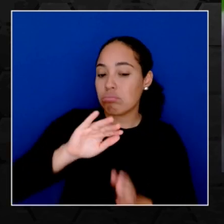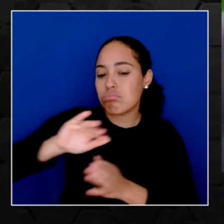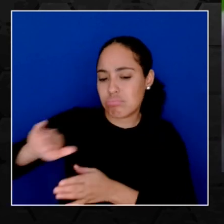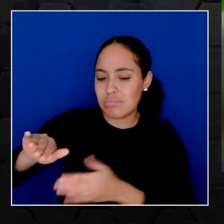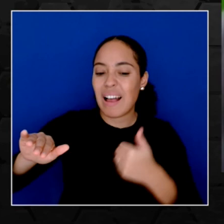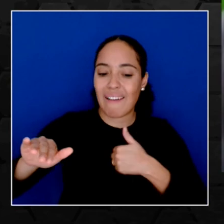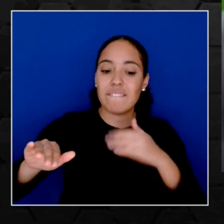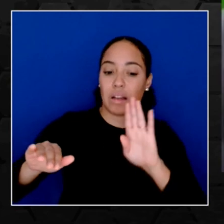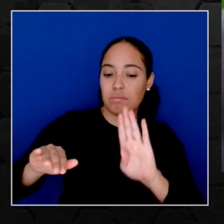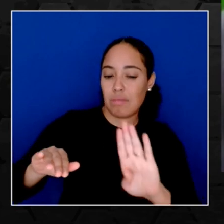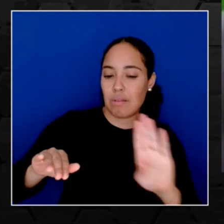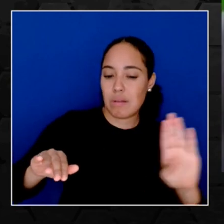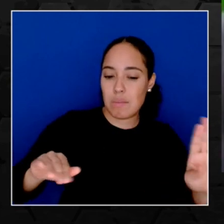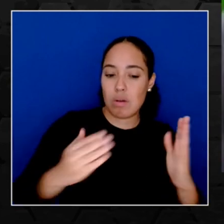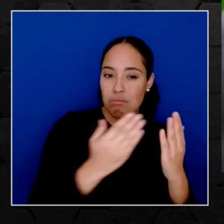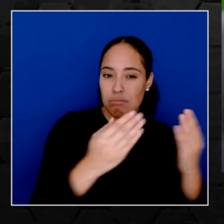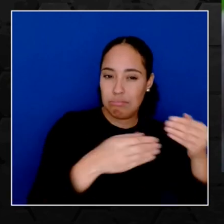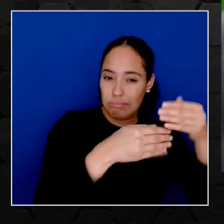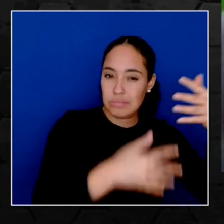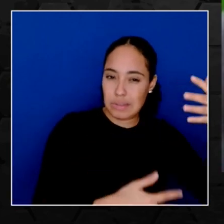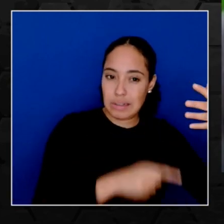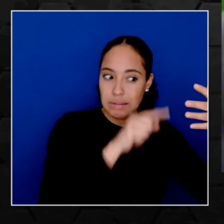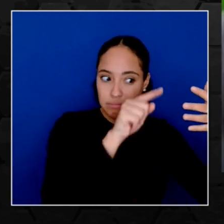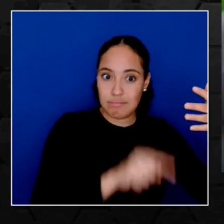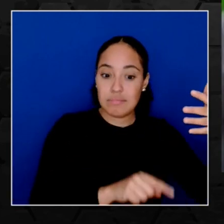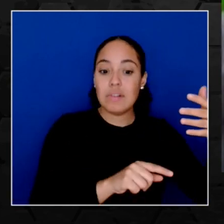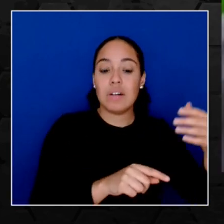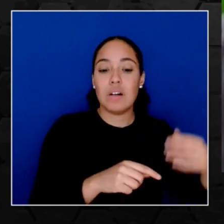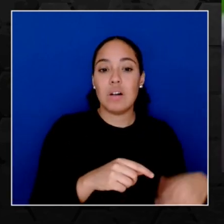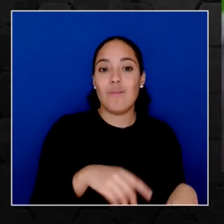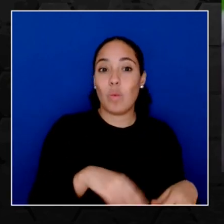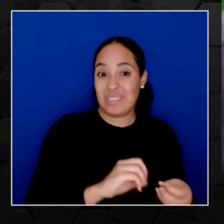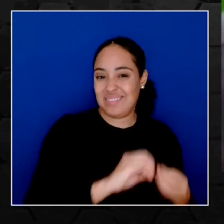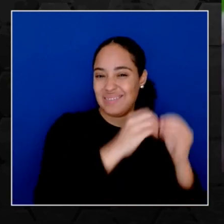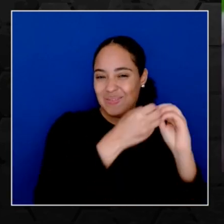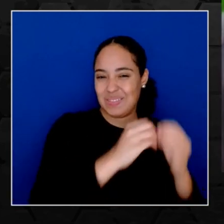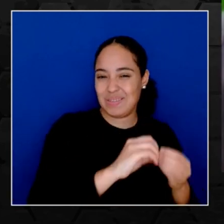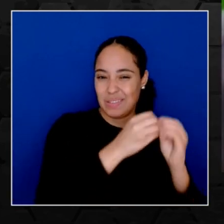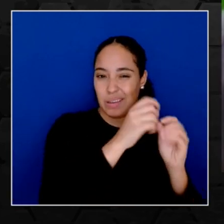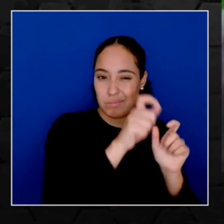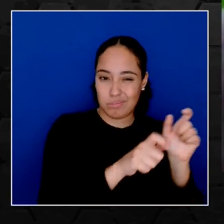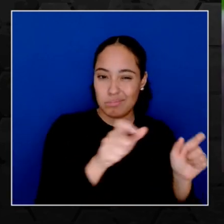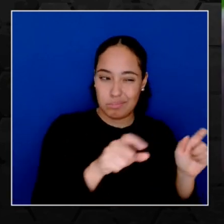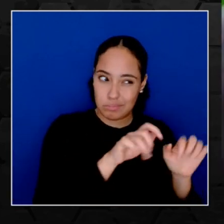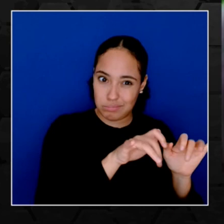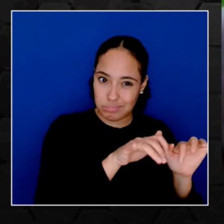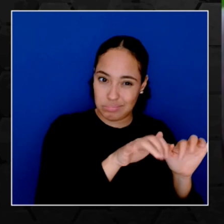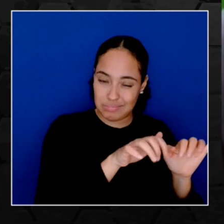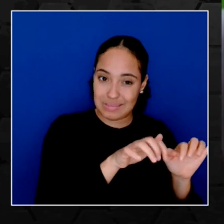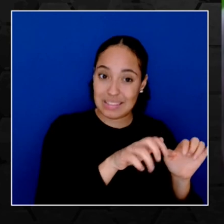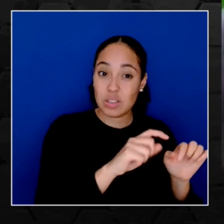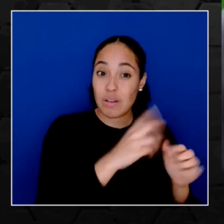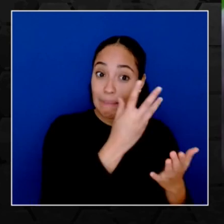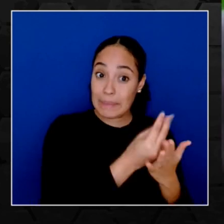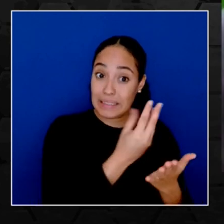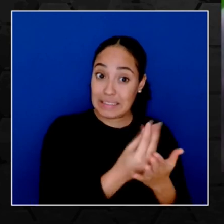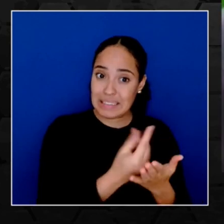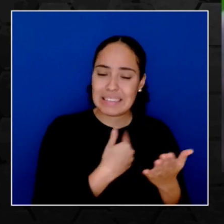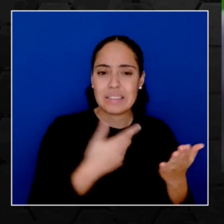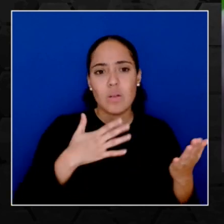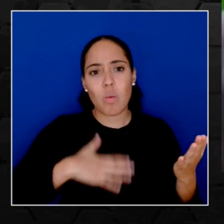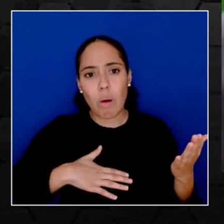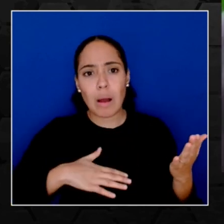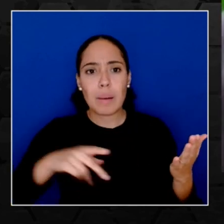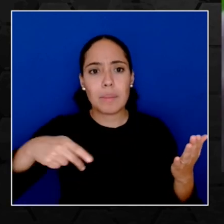PHP developers, right? If you want to, if you're on a Laravel application and you want to use PHP to